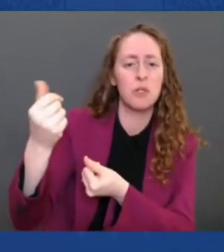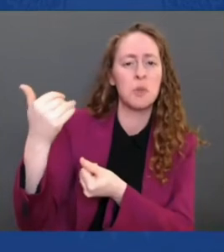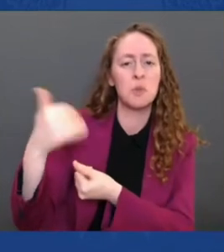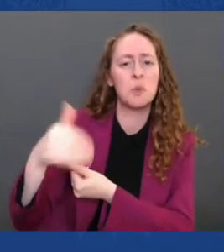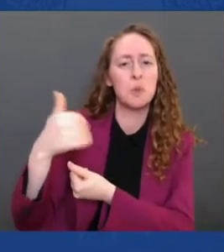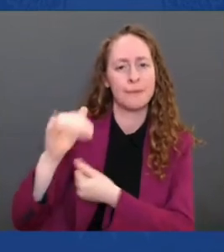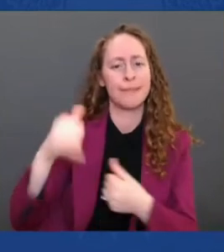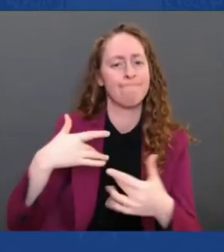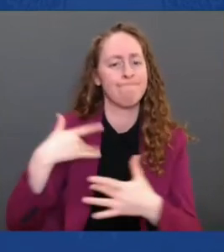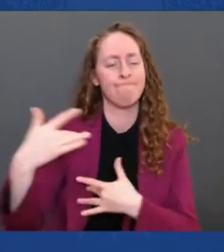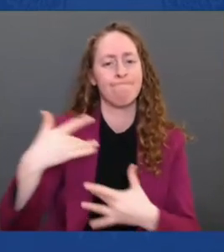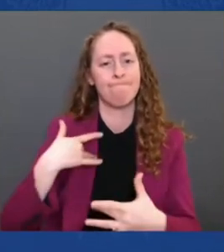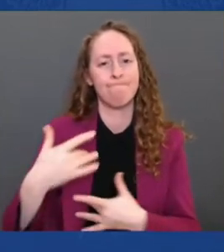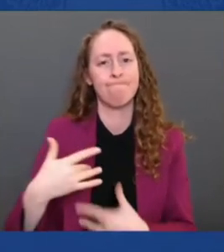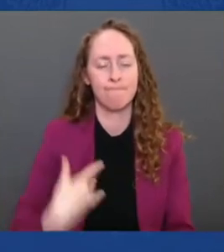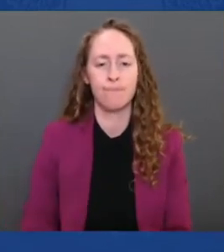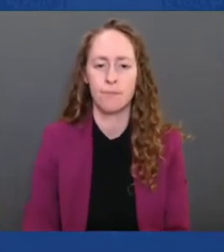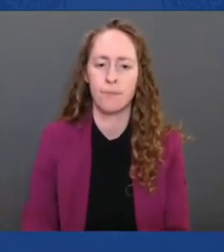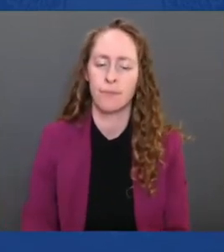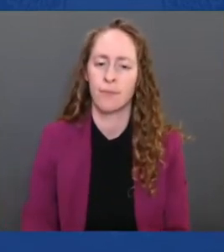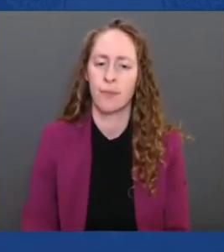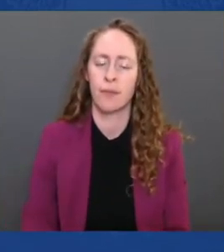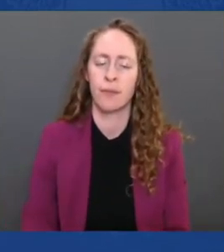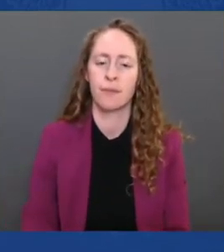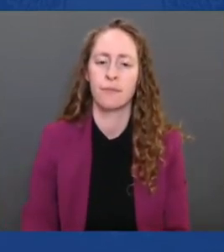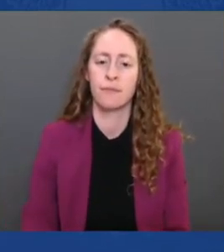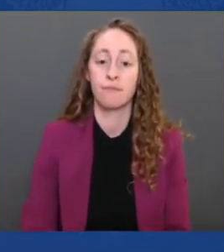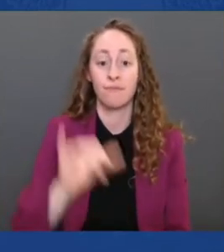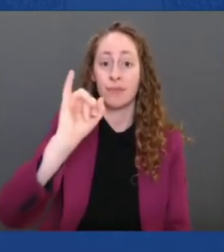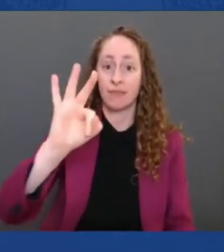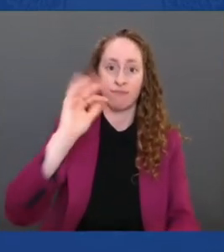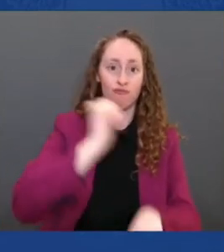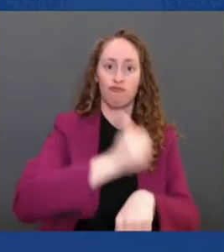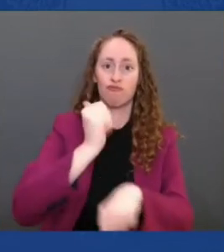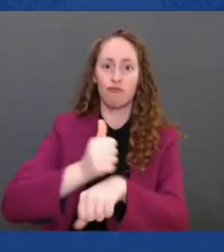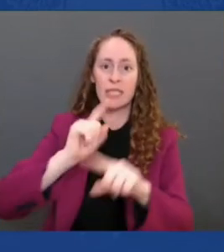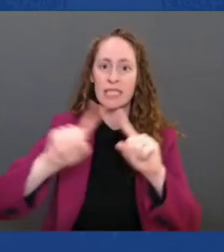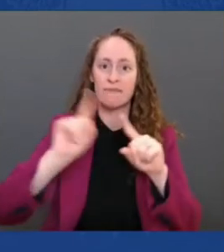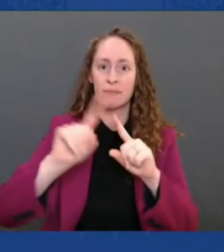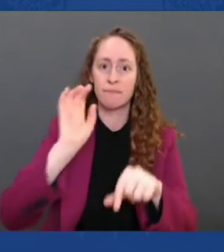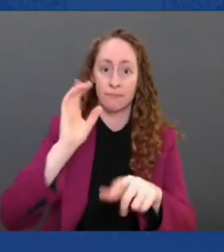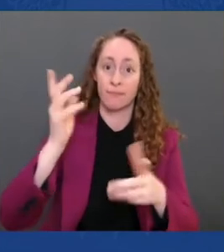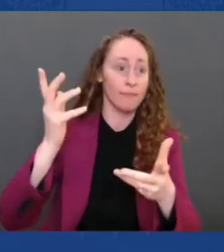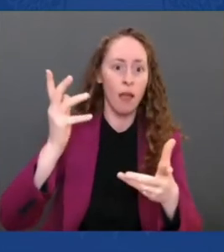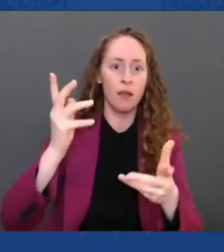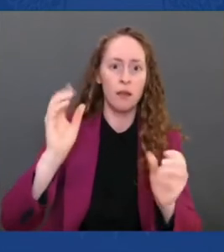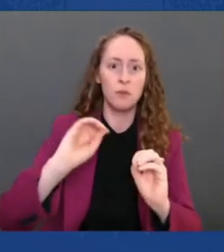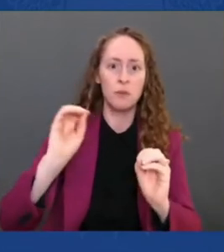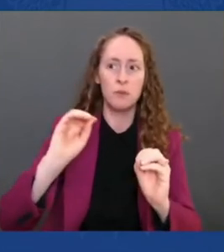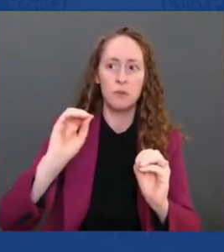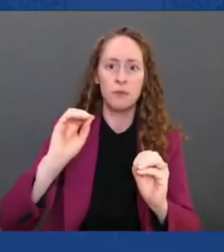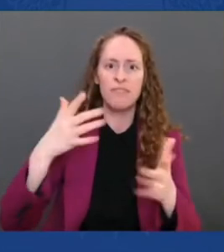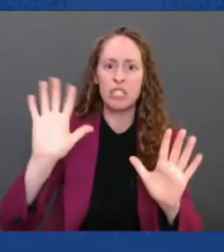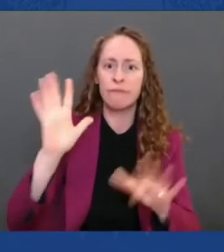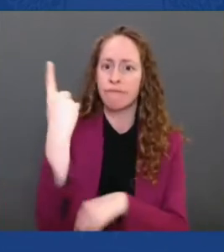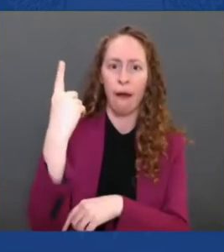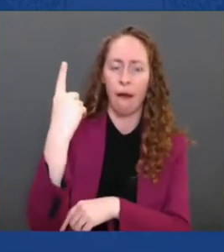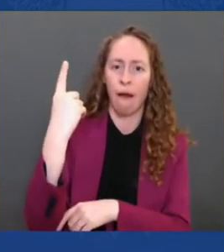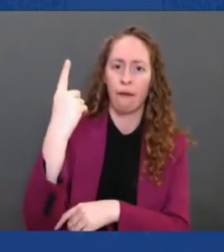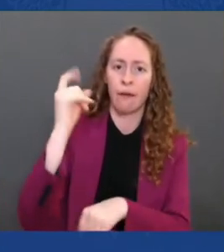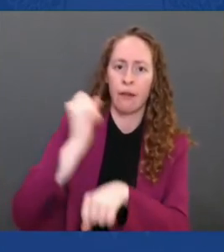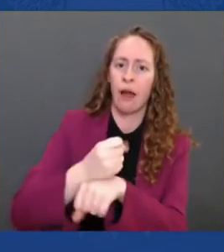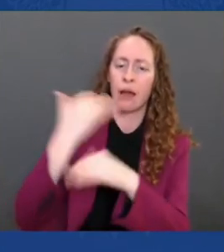lack of competition does. It raises the prices you pay. So we're working to fix that problem as well. For example, my